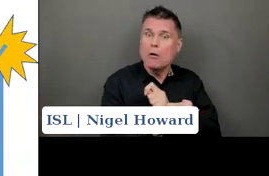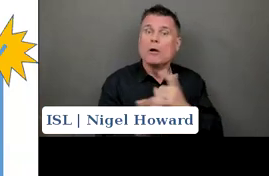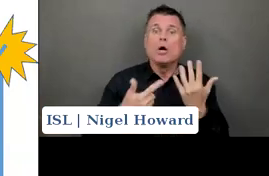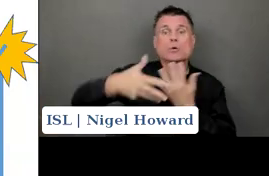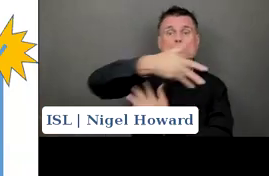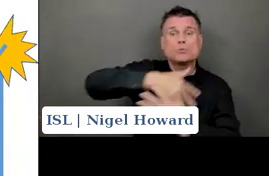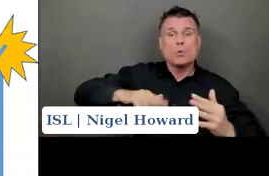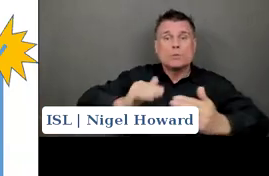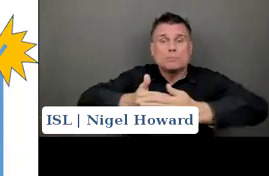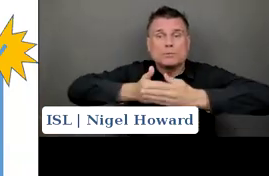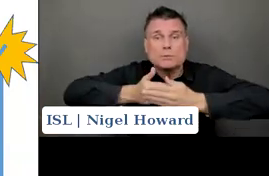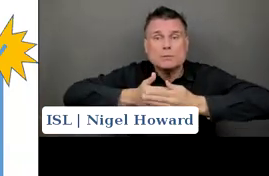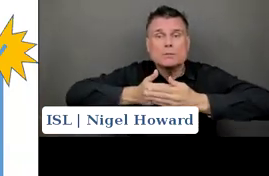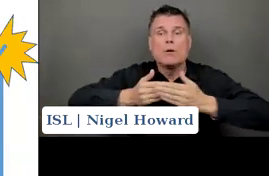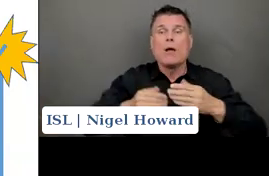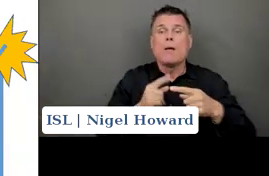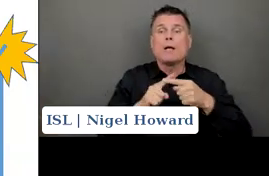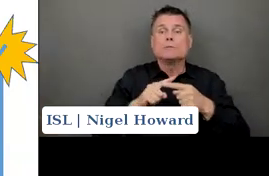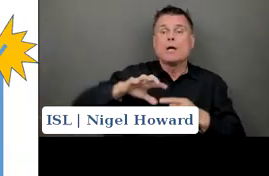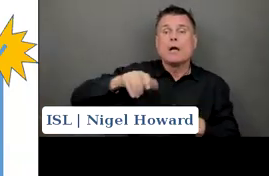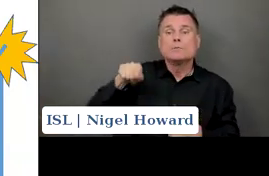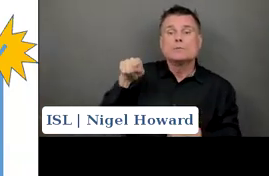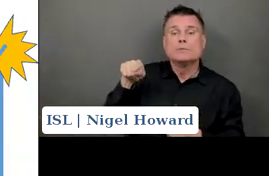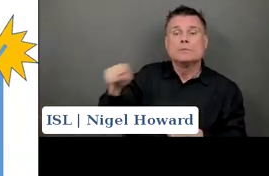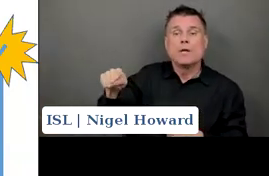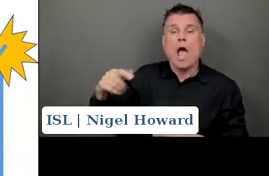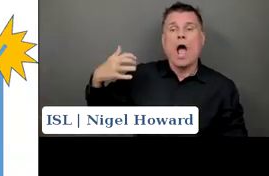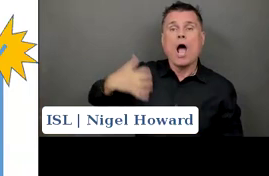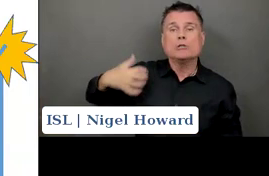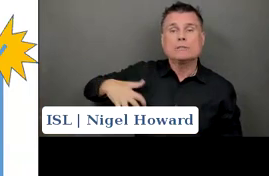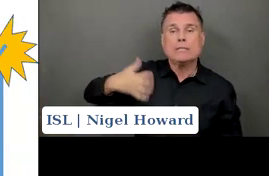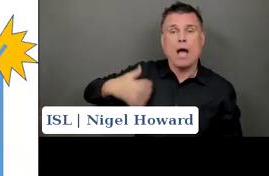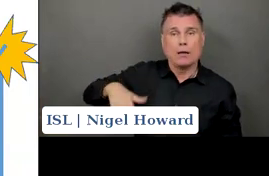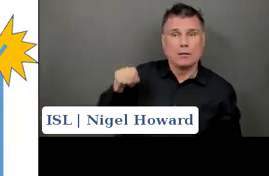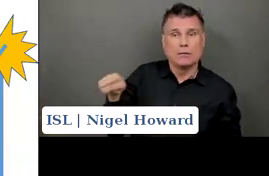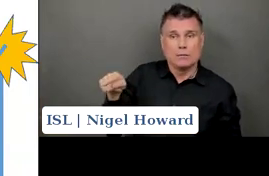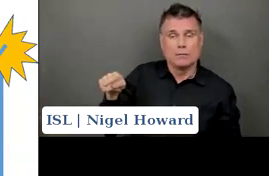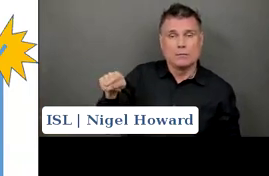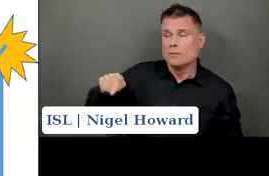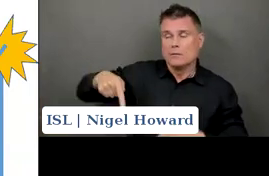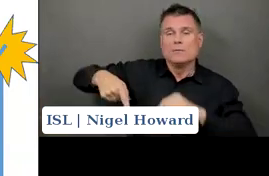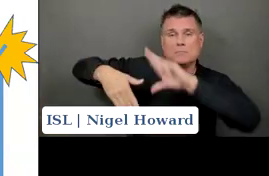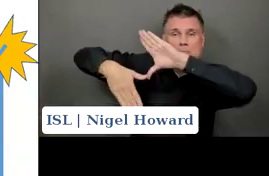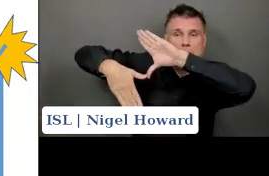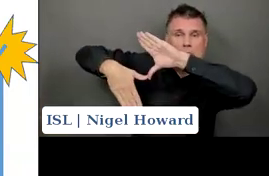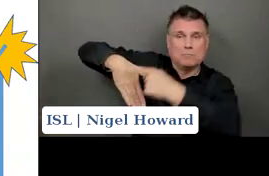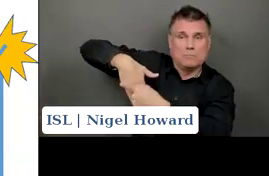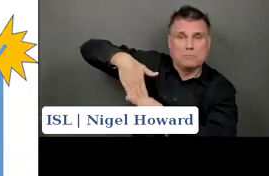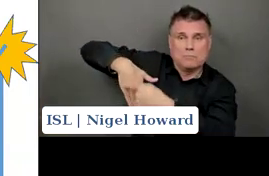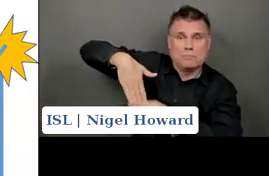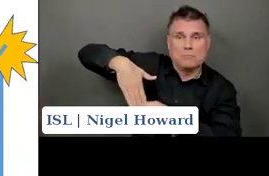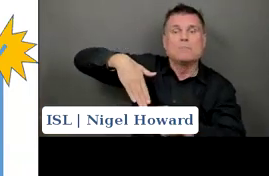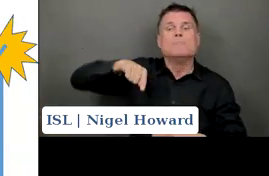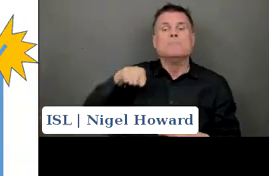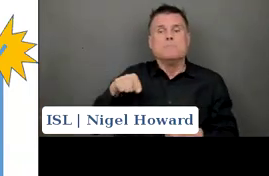a monotributo, which means that it's to incorporate and cover better sort of those independent workers